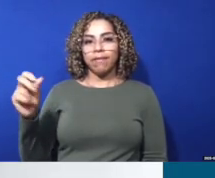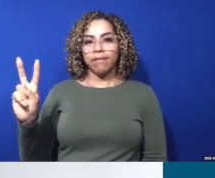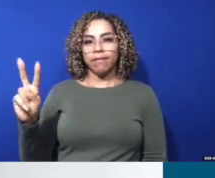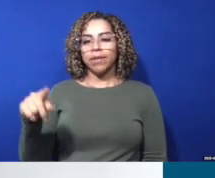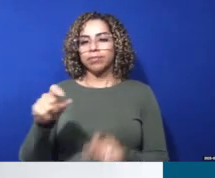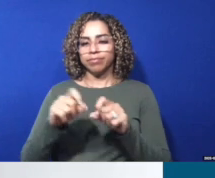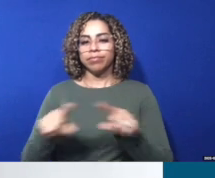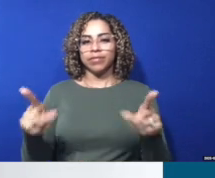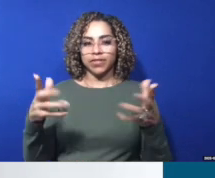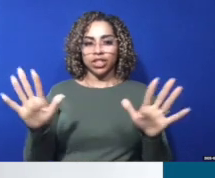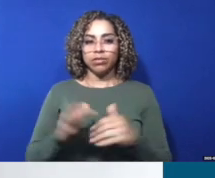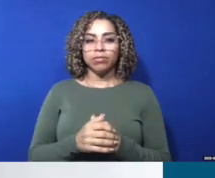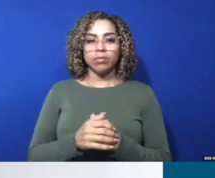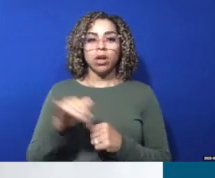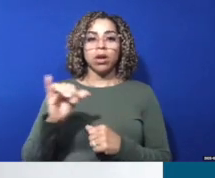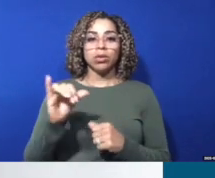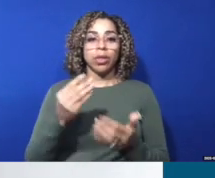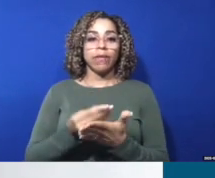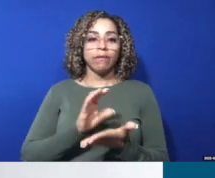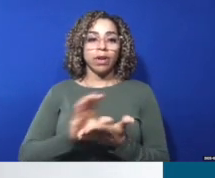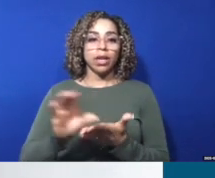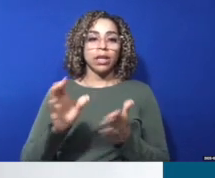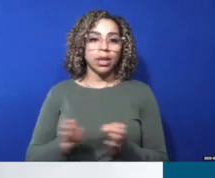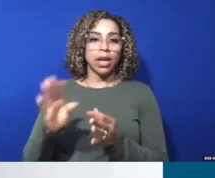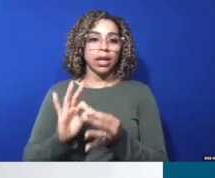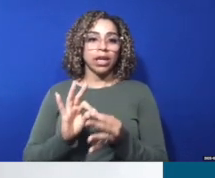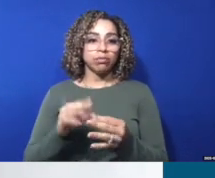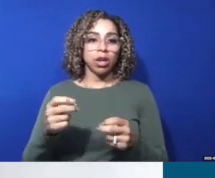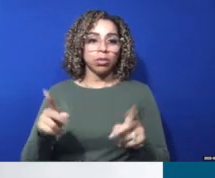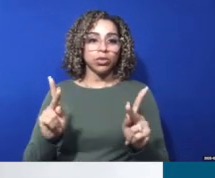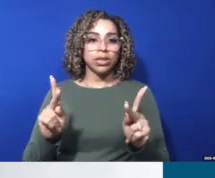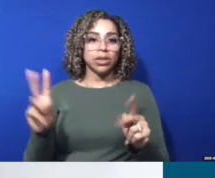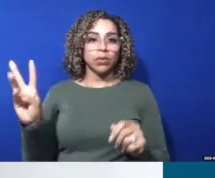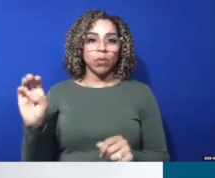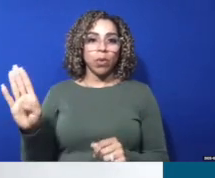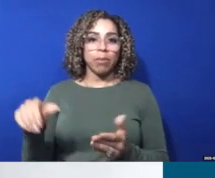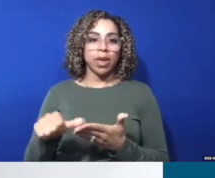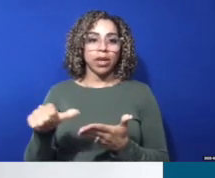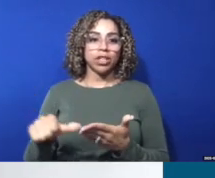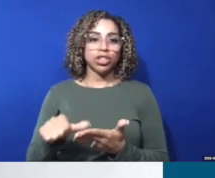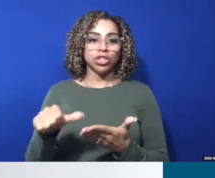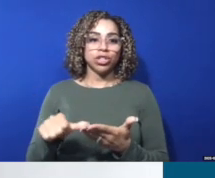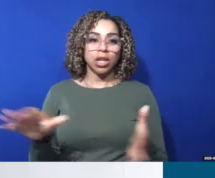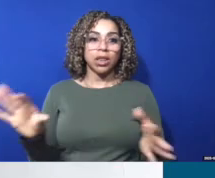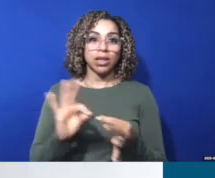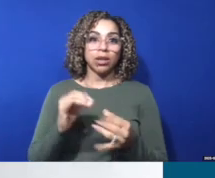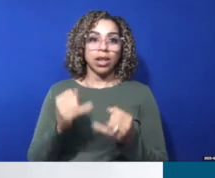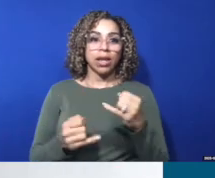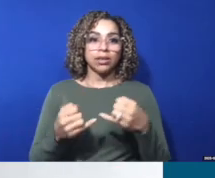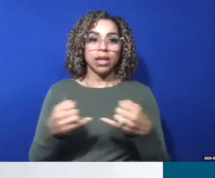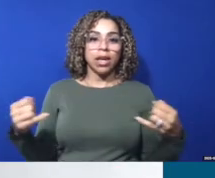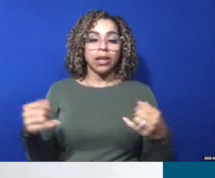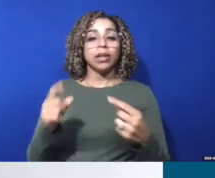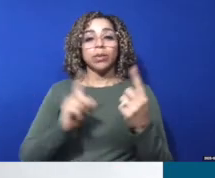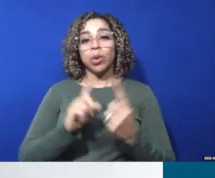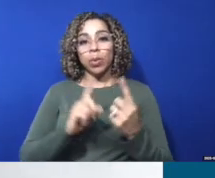engagement opportunities webpage linked on the last line as well. Note that our one-on-one meeting requests,